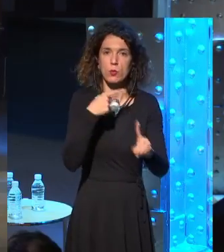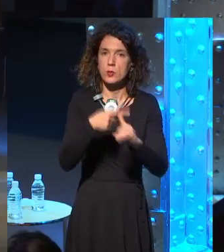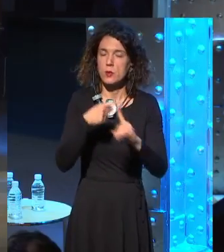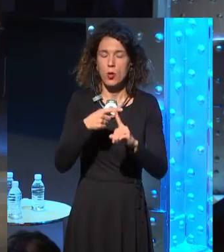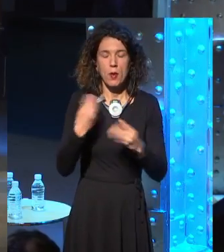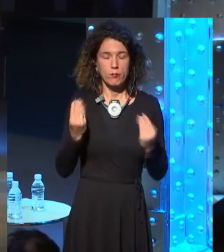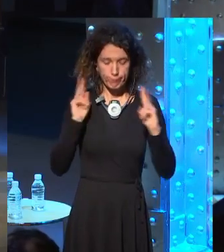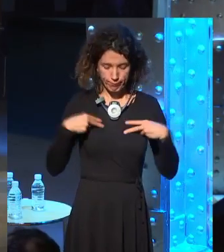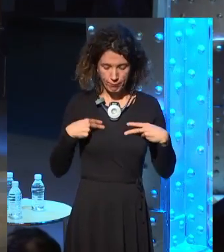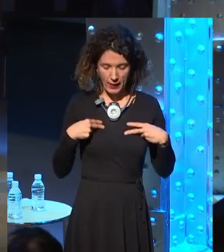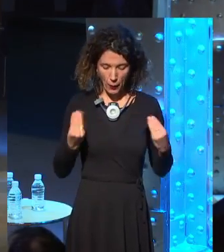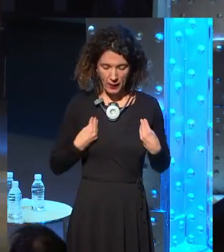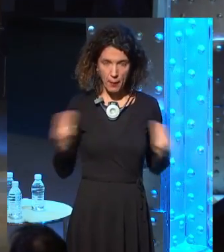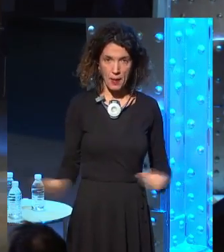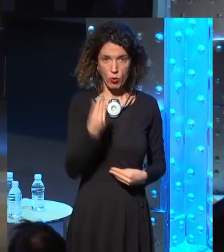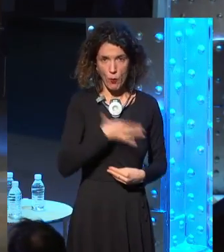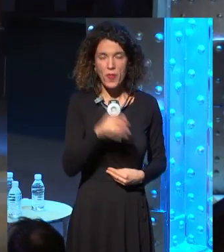And we do need to